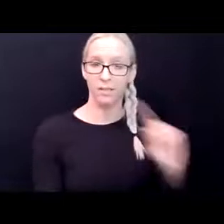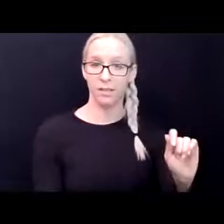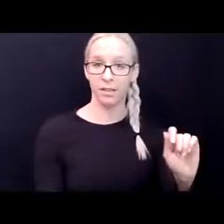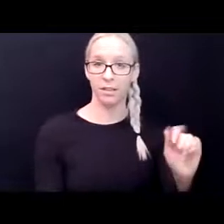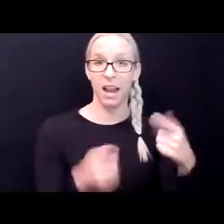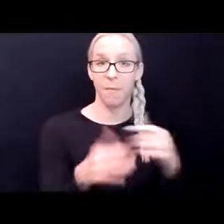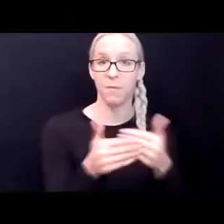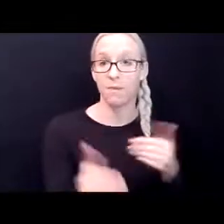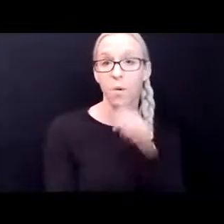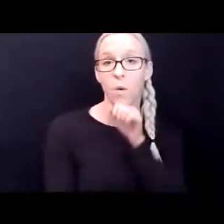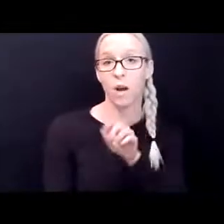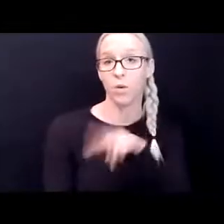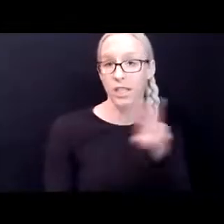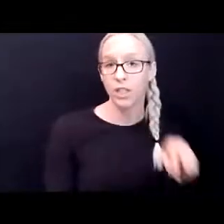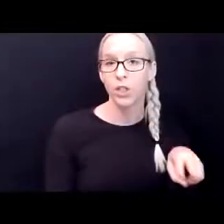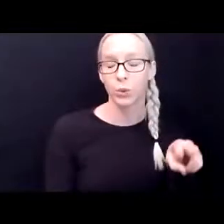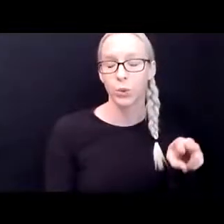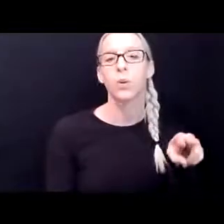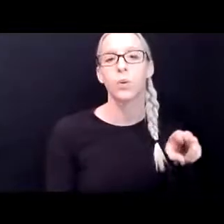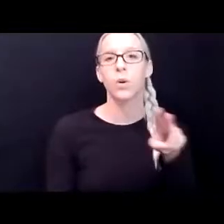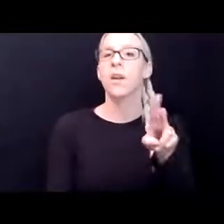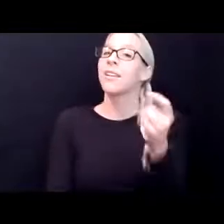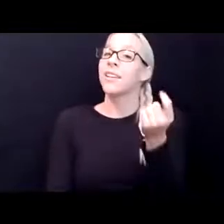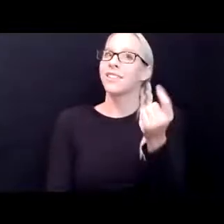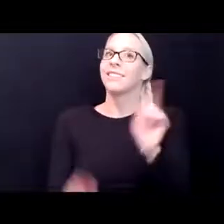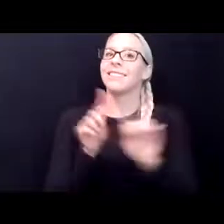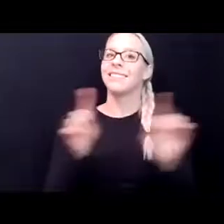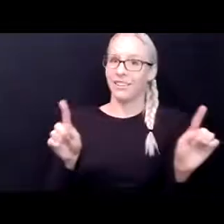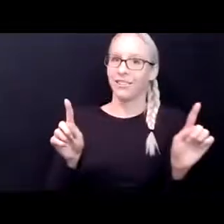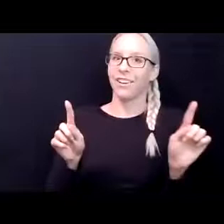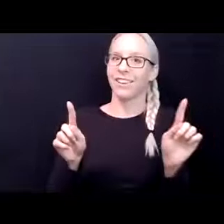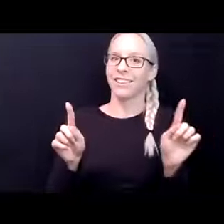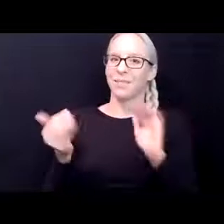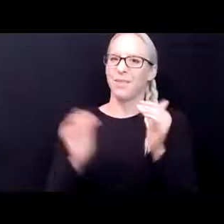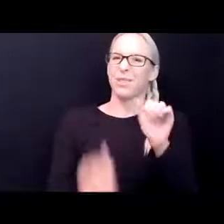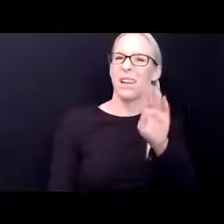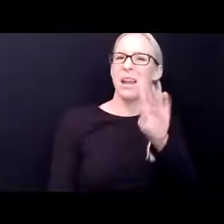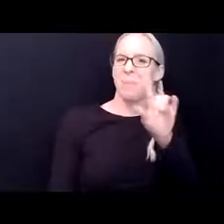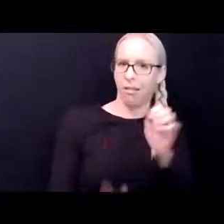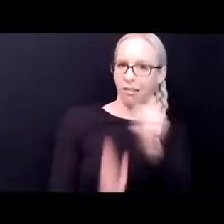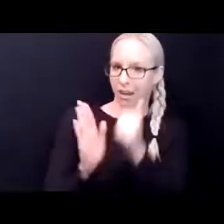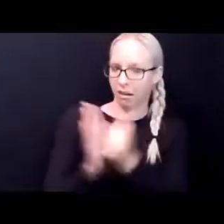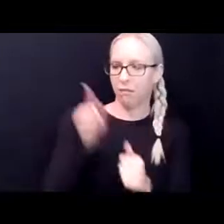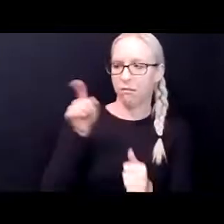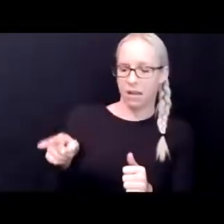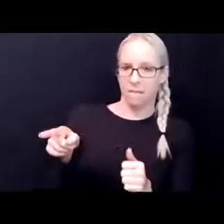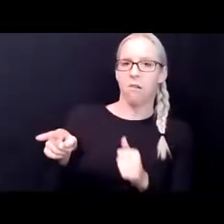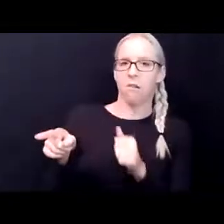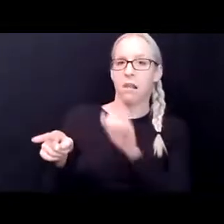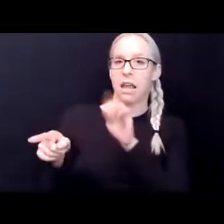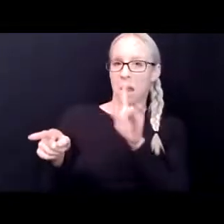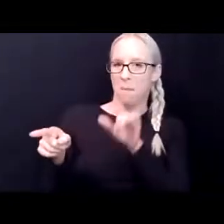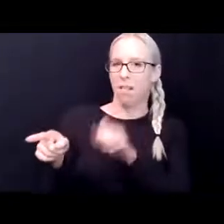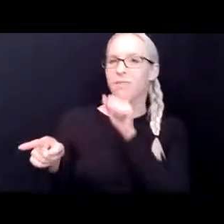age 22. Now, this is different than the able account age, which is age 26. So there's a lot of